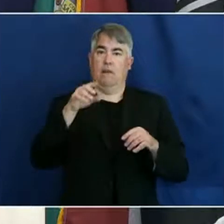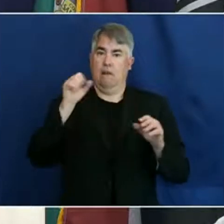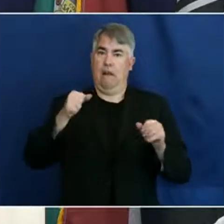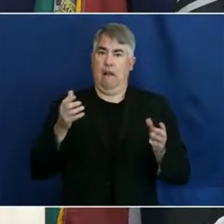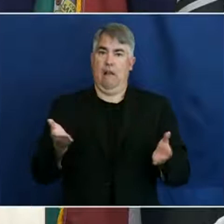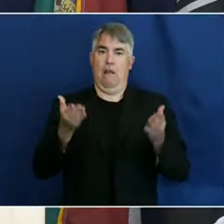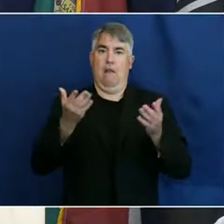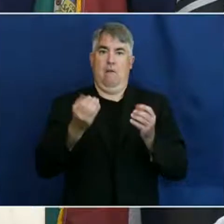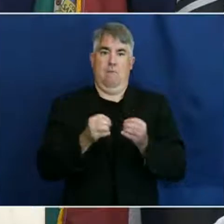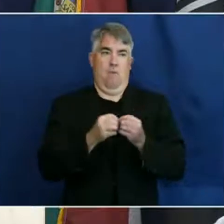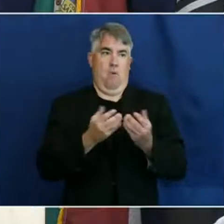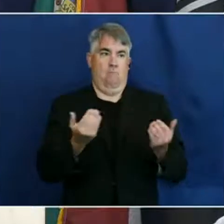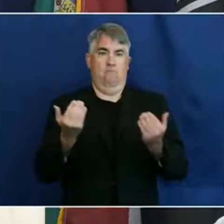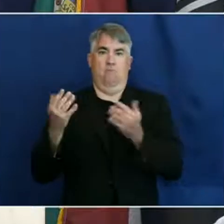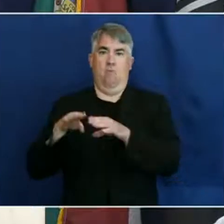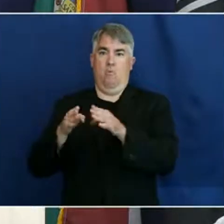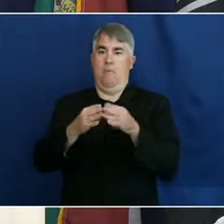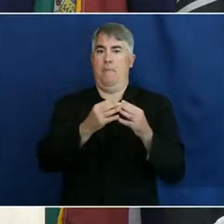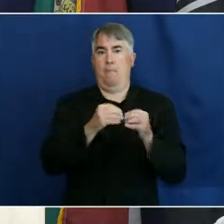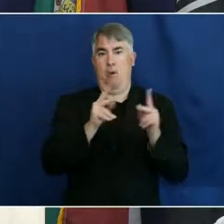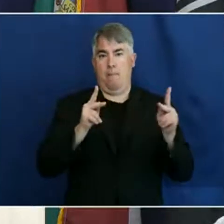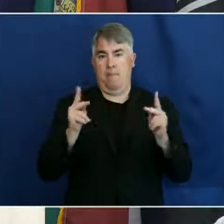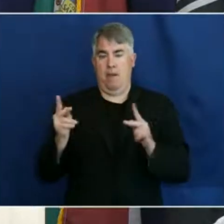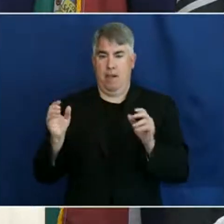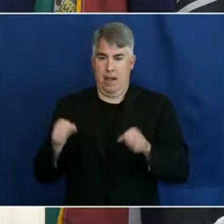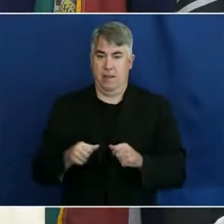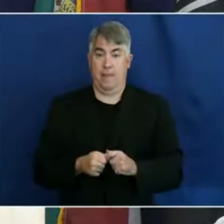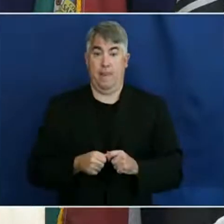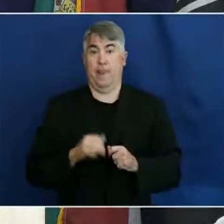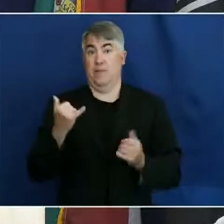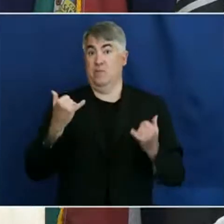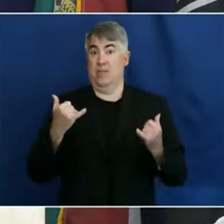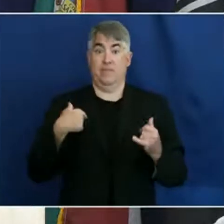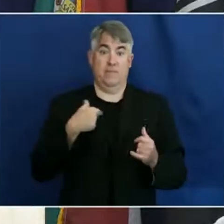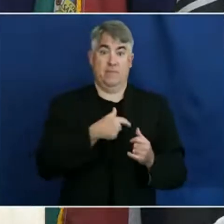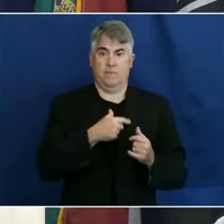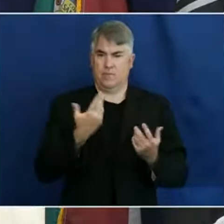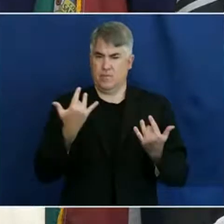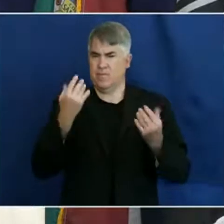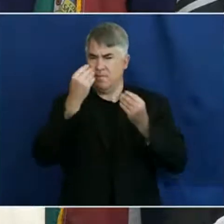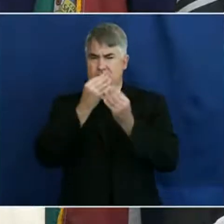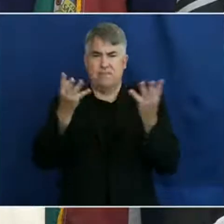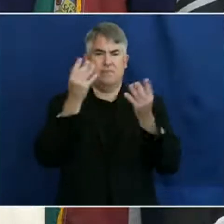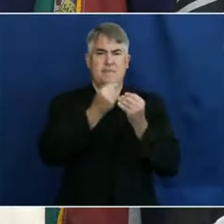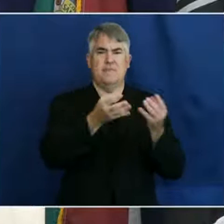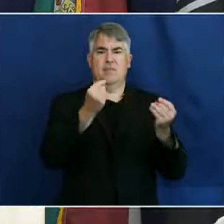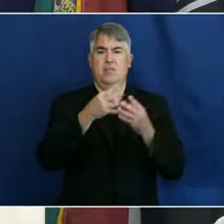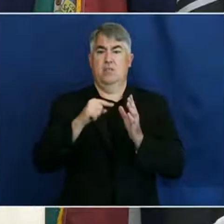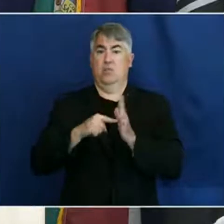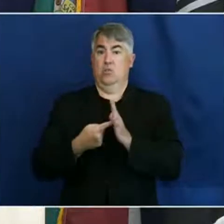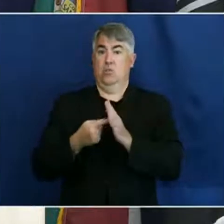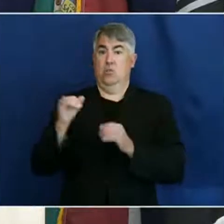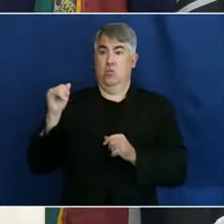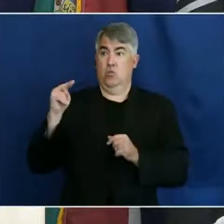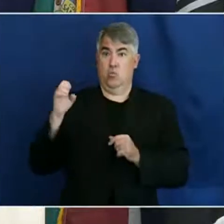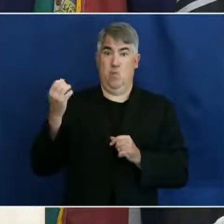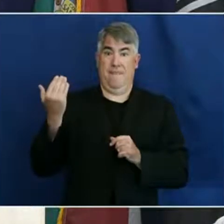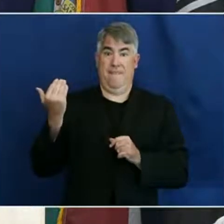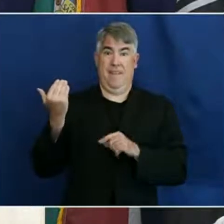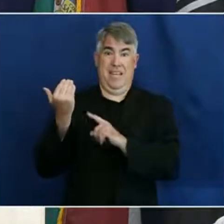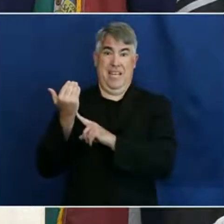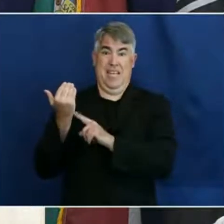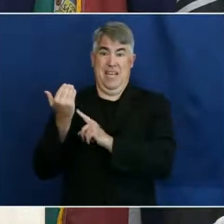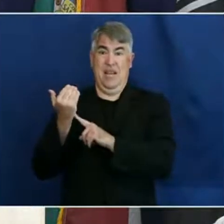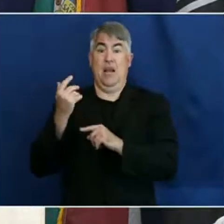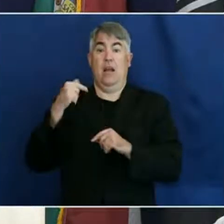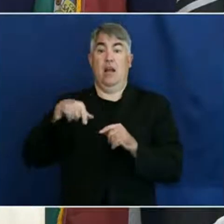Diego County. The governor today, as has been widely reported, stated that starting June 15th, most sectors listed in the